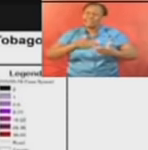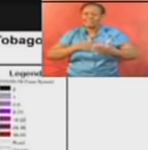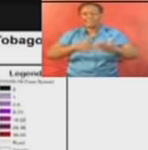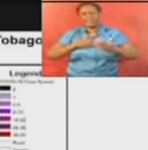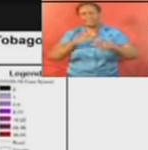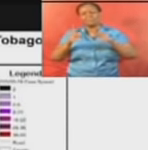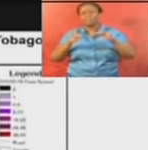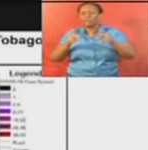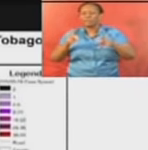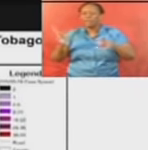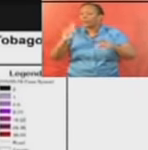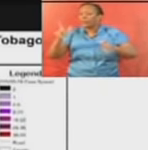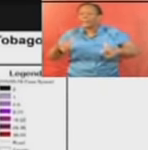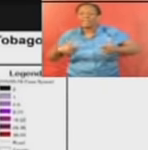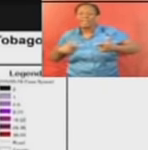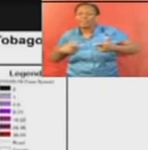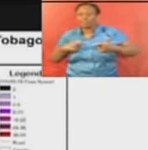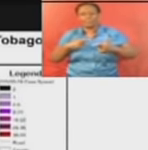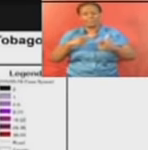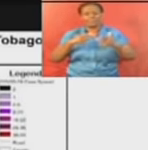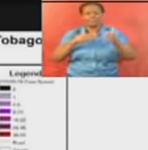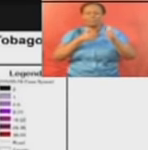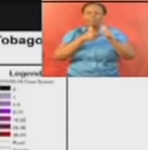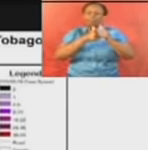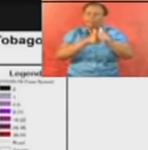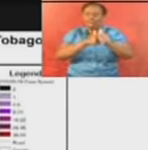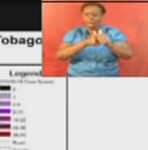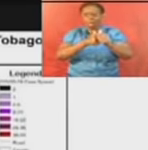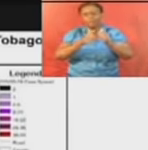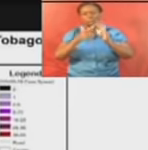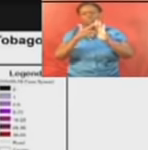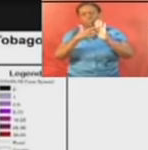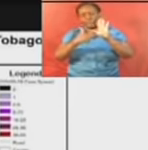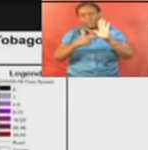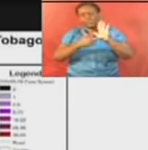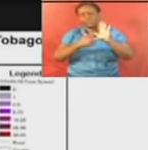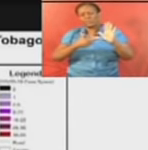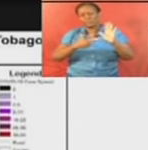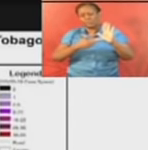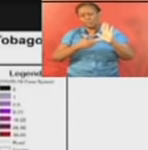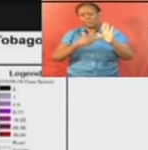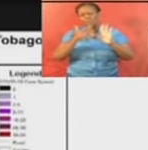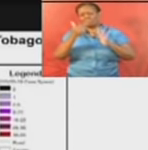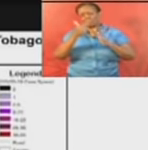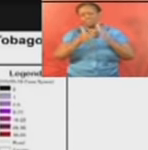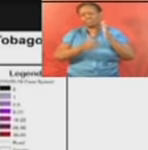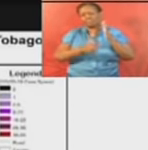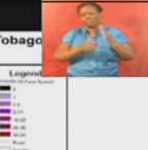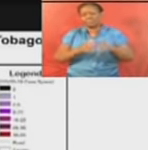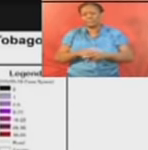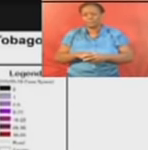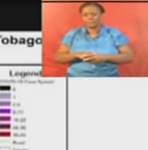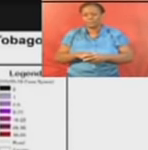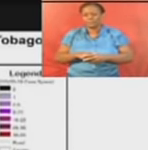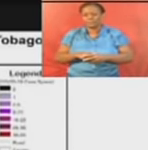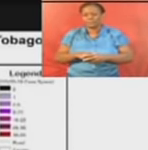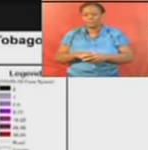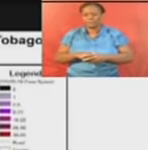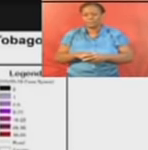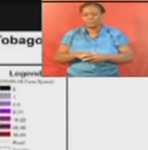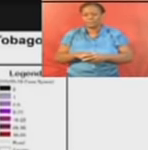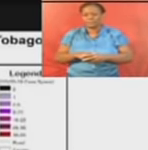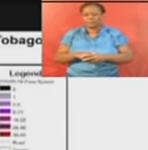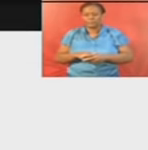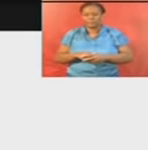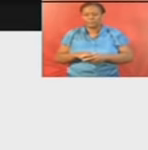the guidelines given with regard to reducing the risk of transmission of COVID-19 in their day-to-day interactions.